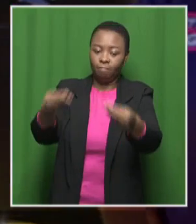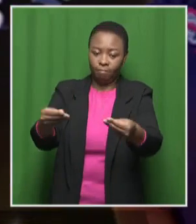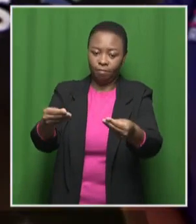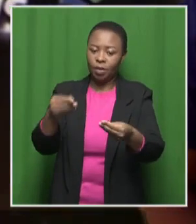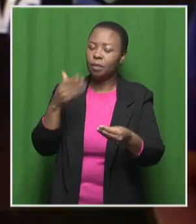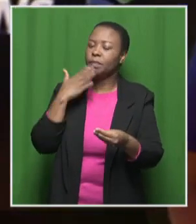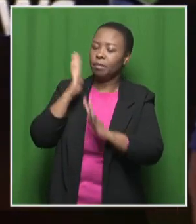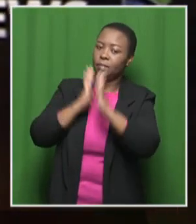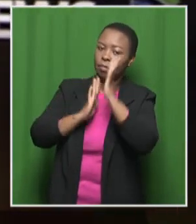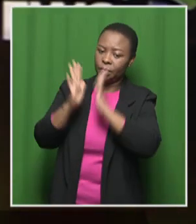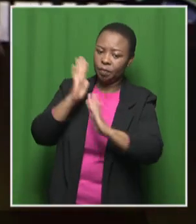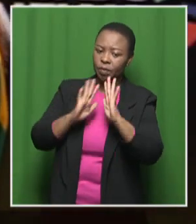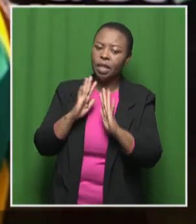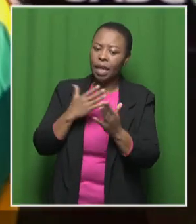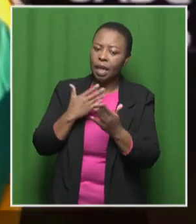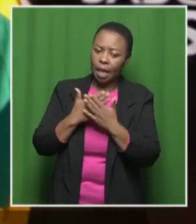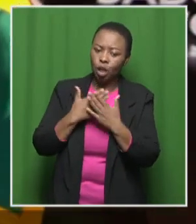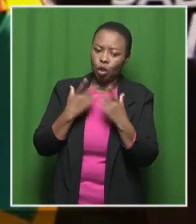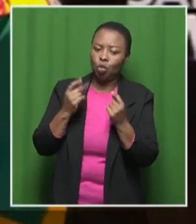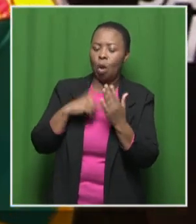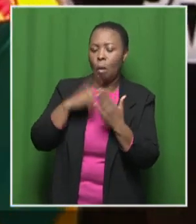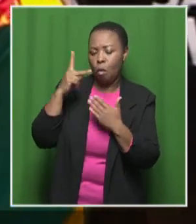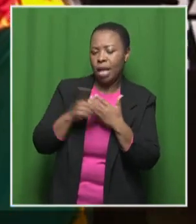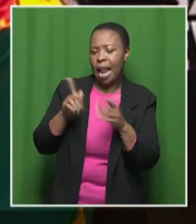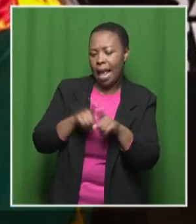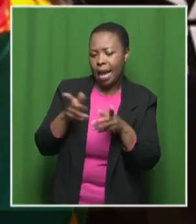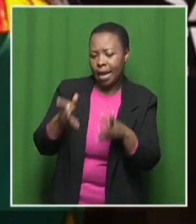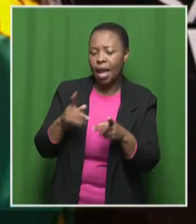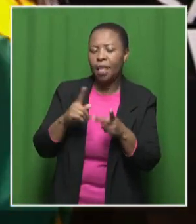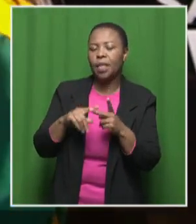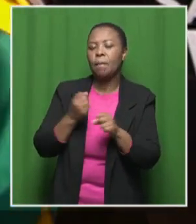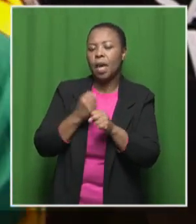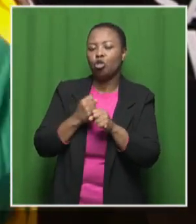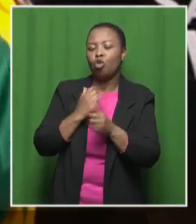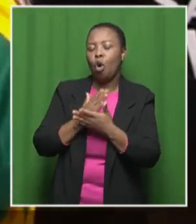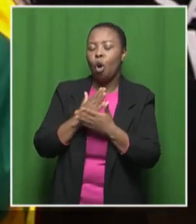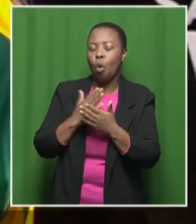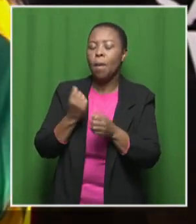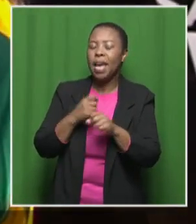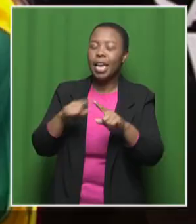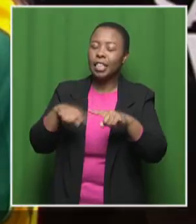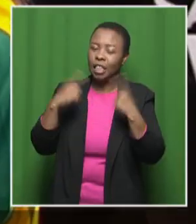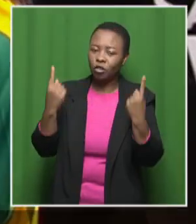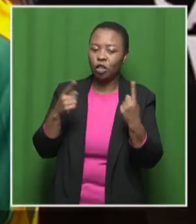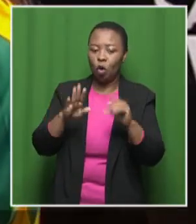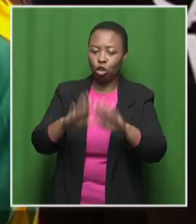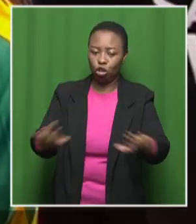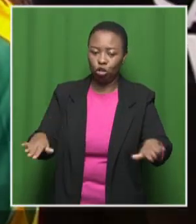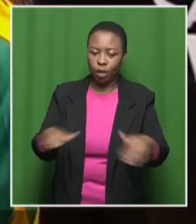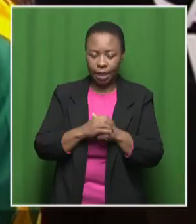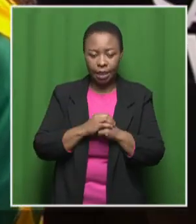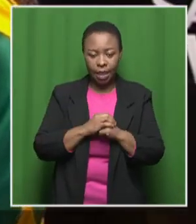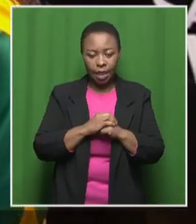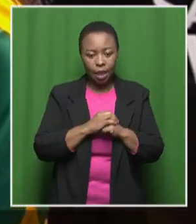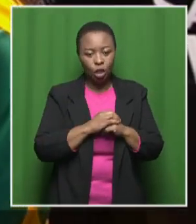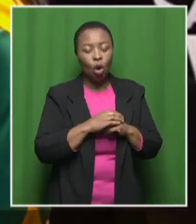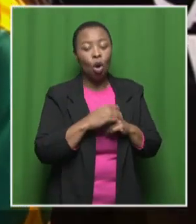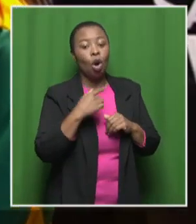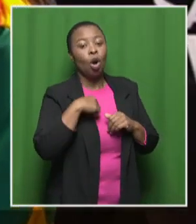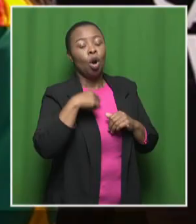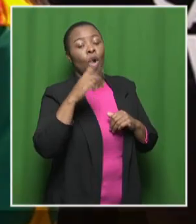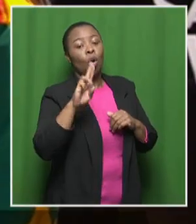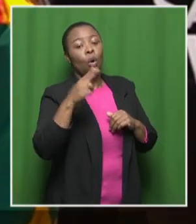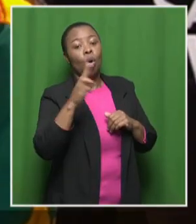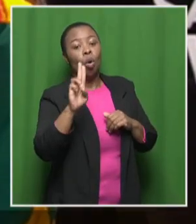the importance of being able to do these projects and make a difference for these youngsters. So as Uhuru, our big thing is